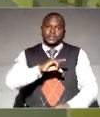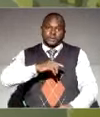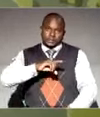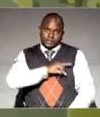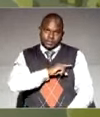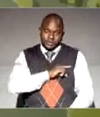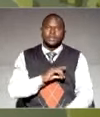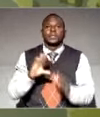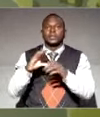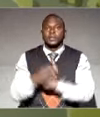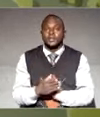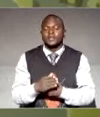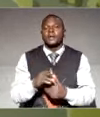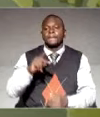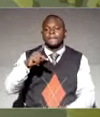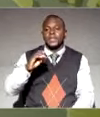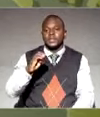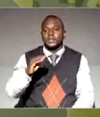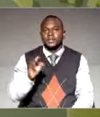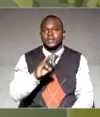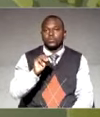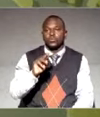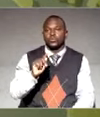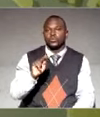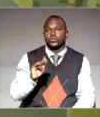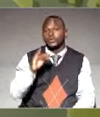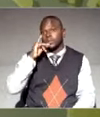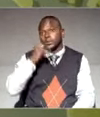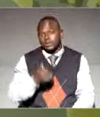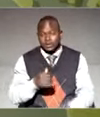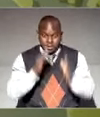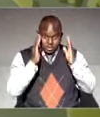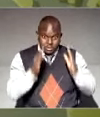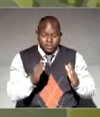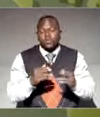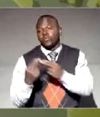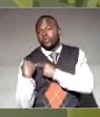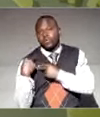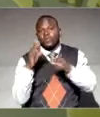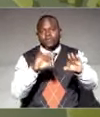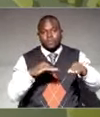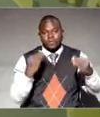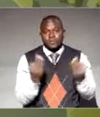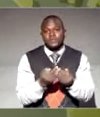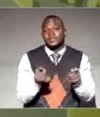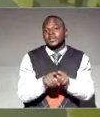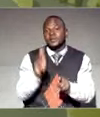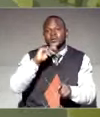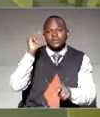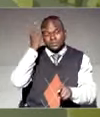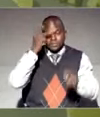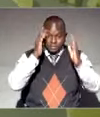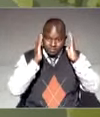and Culture, Peace Mutuzo, says the celebrations due tomorrow will focus on the role of families and family policies